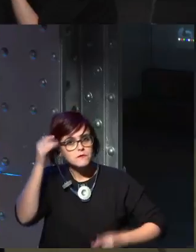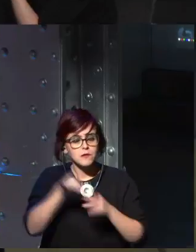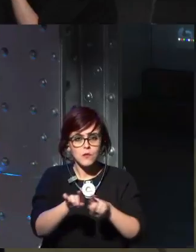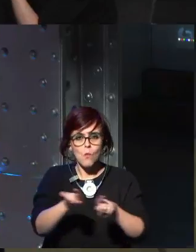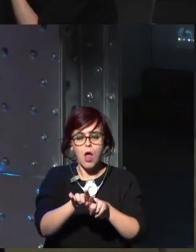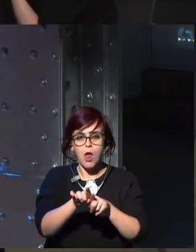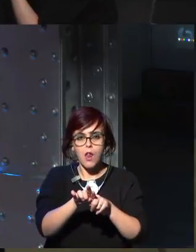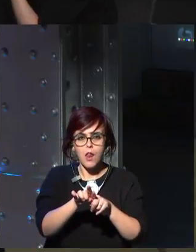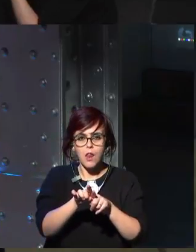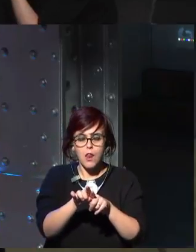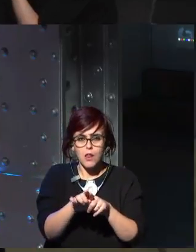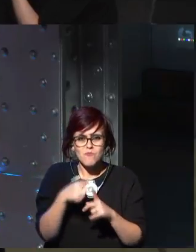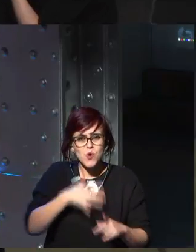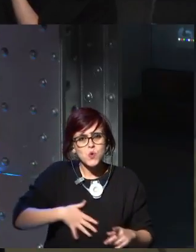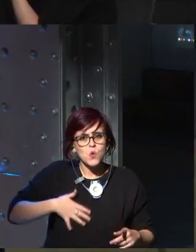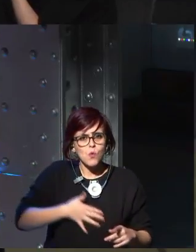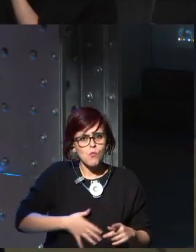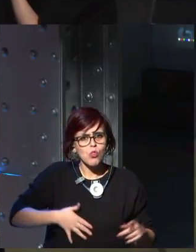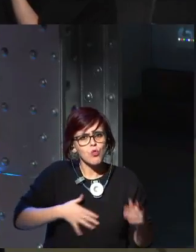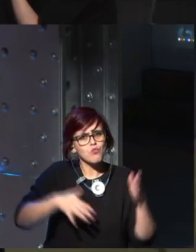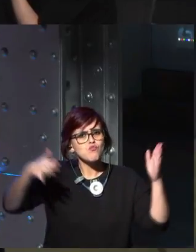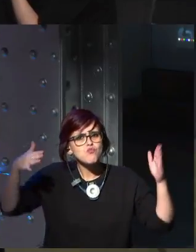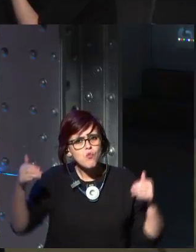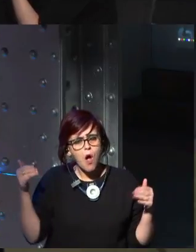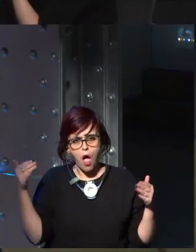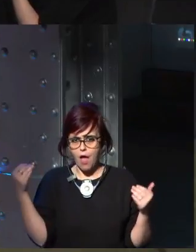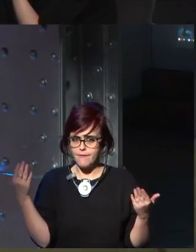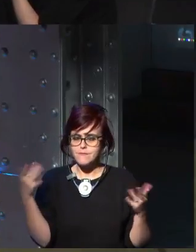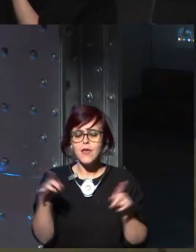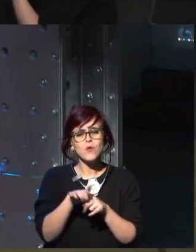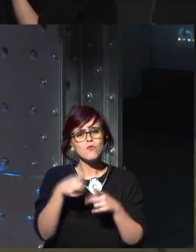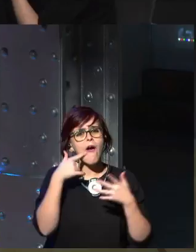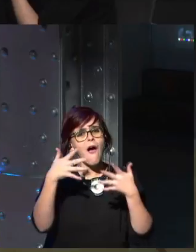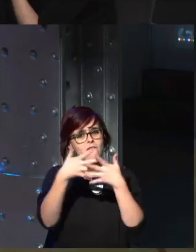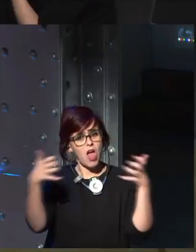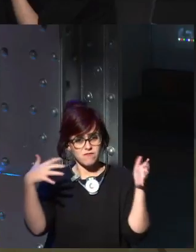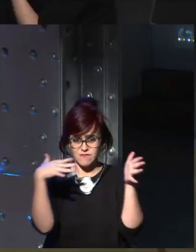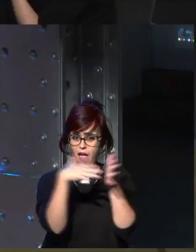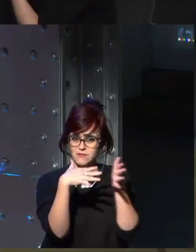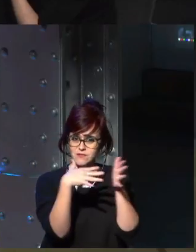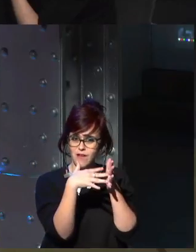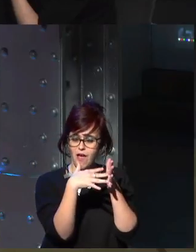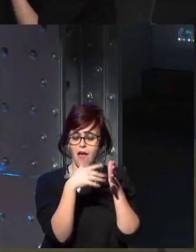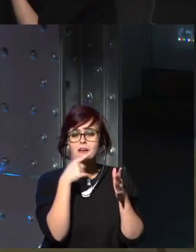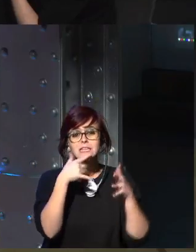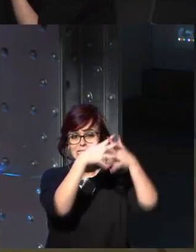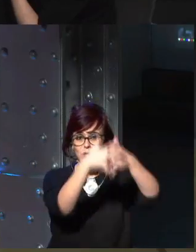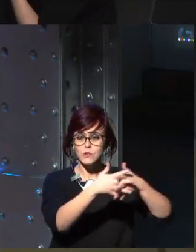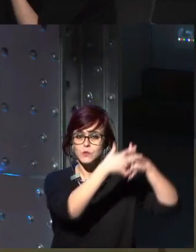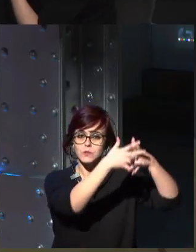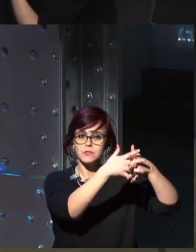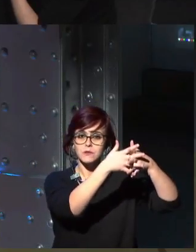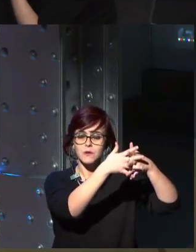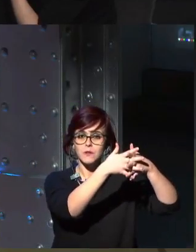because it's like there's a saying in the U.S. about you don't want to see how sausages or laws are